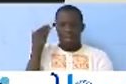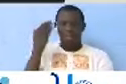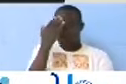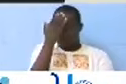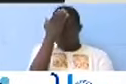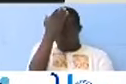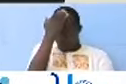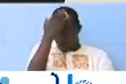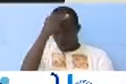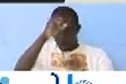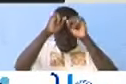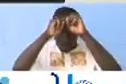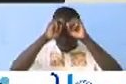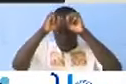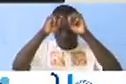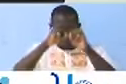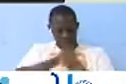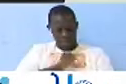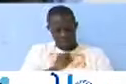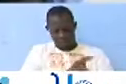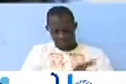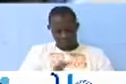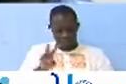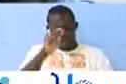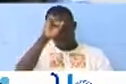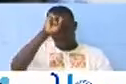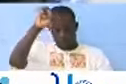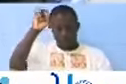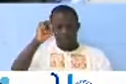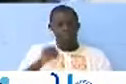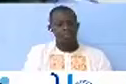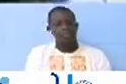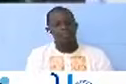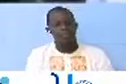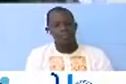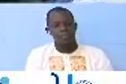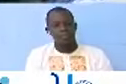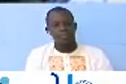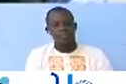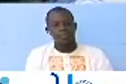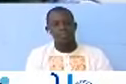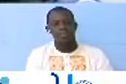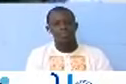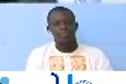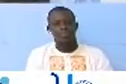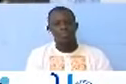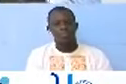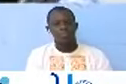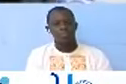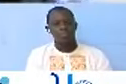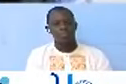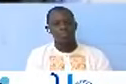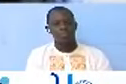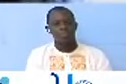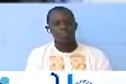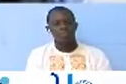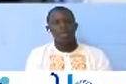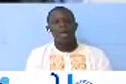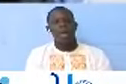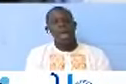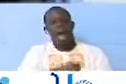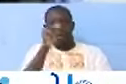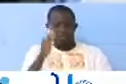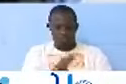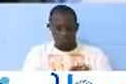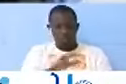during Jawara's regime. But the Marina Frankada that DG NIA.